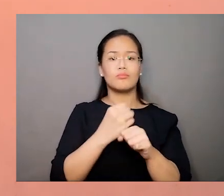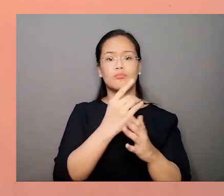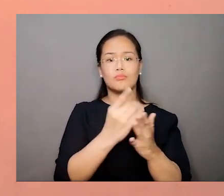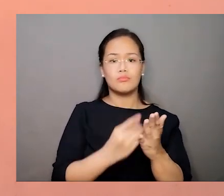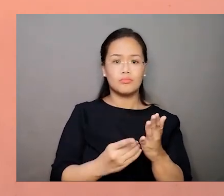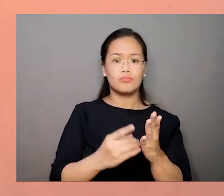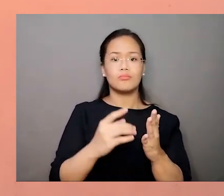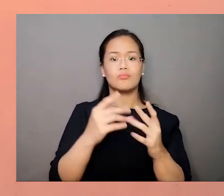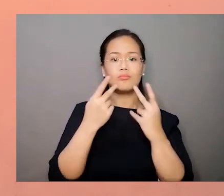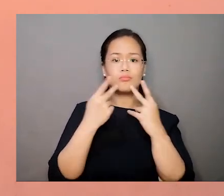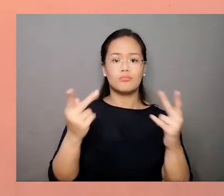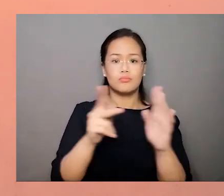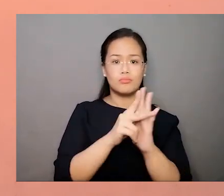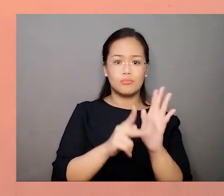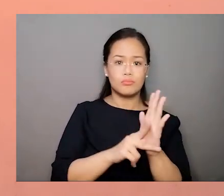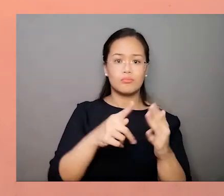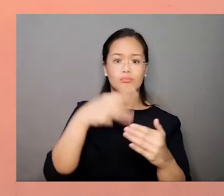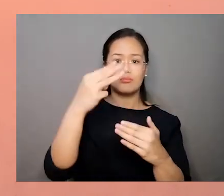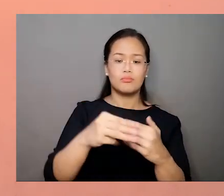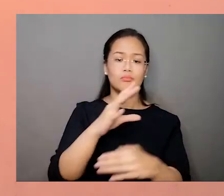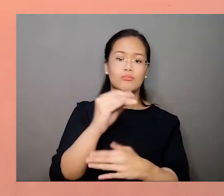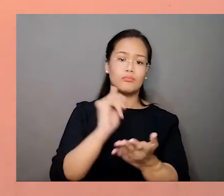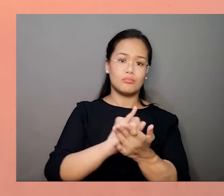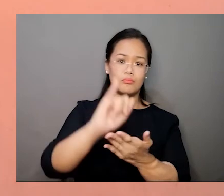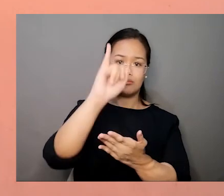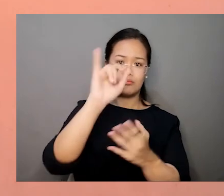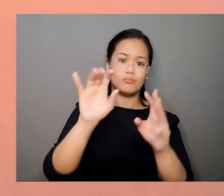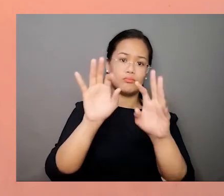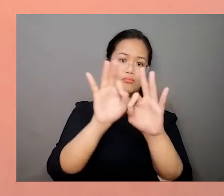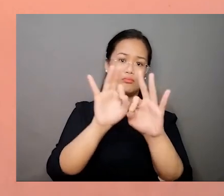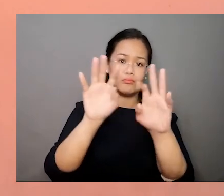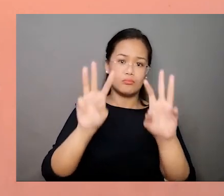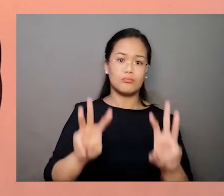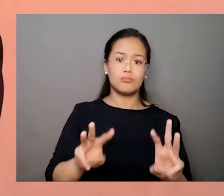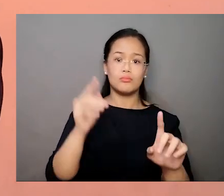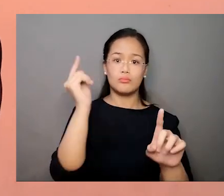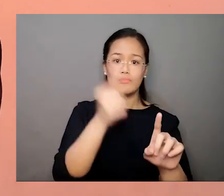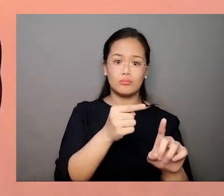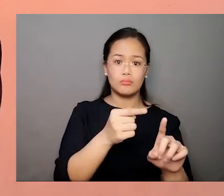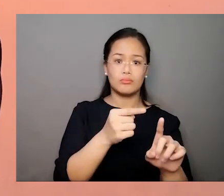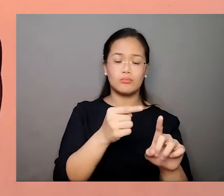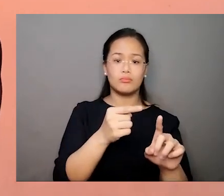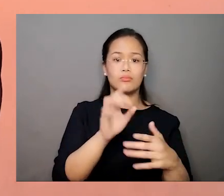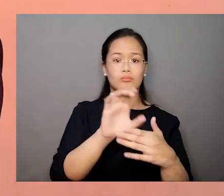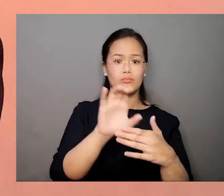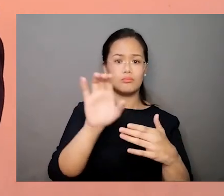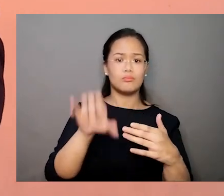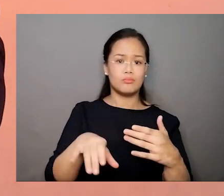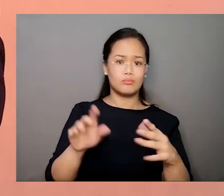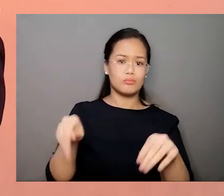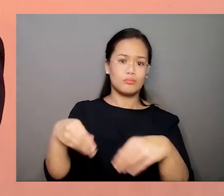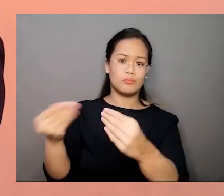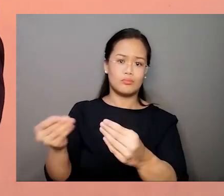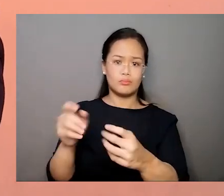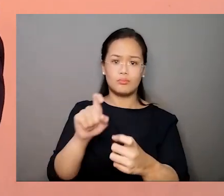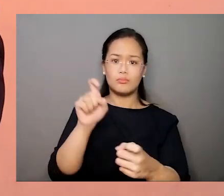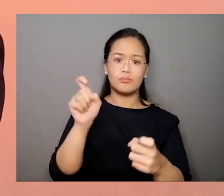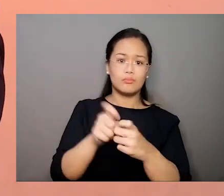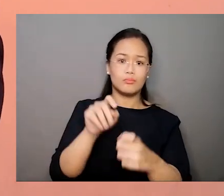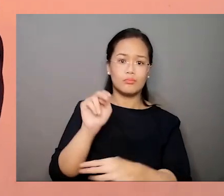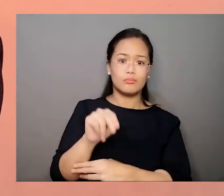policies, programs, and institutional frameworks that are aimed at fulfilling the specific needs of